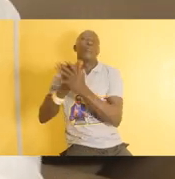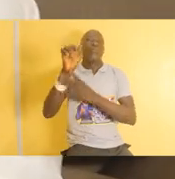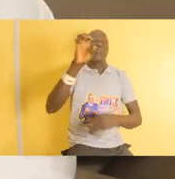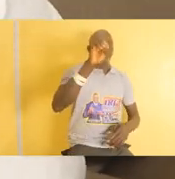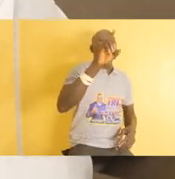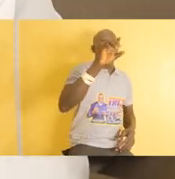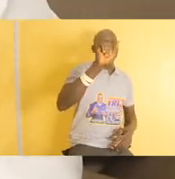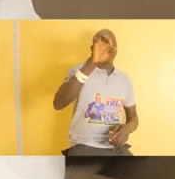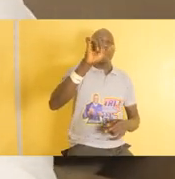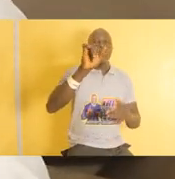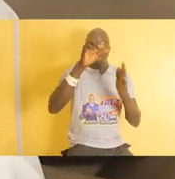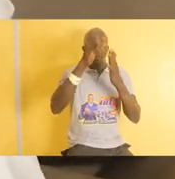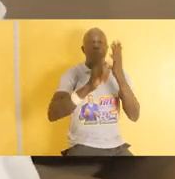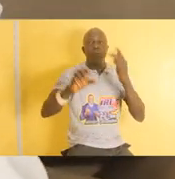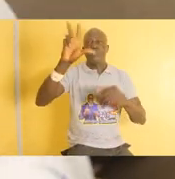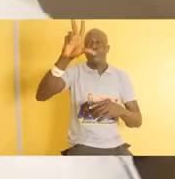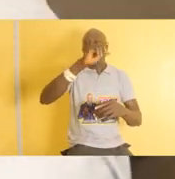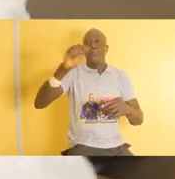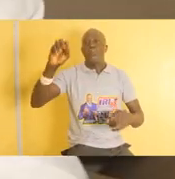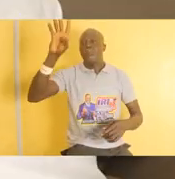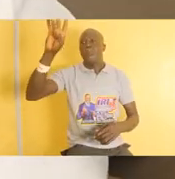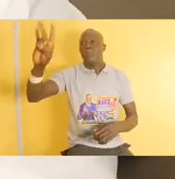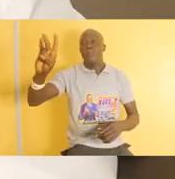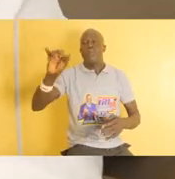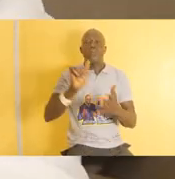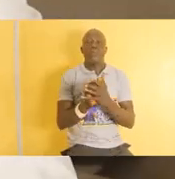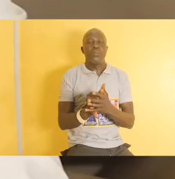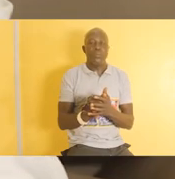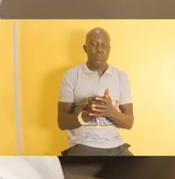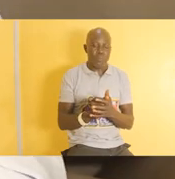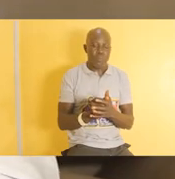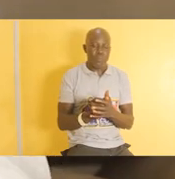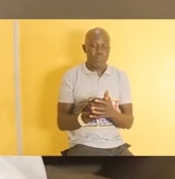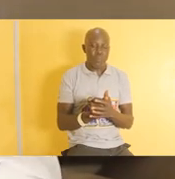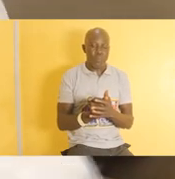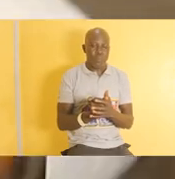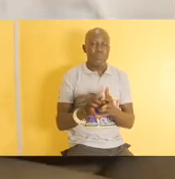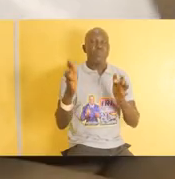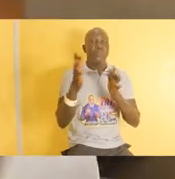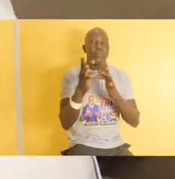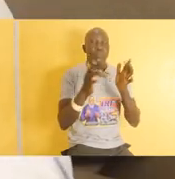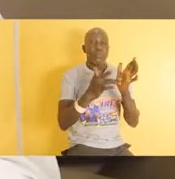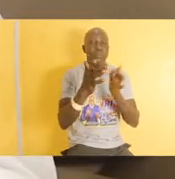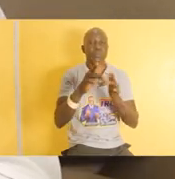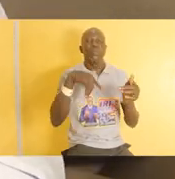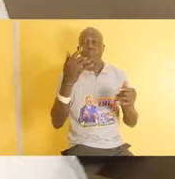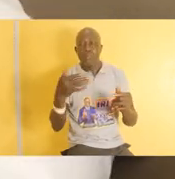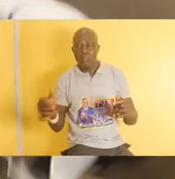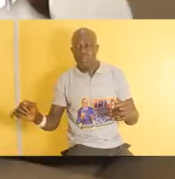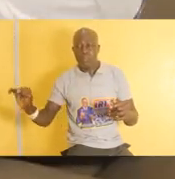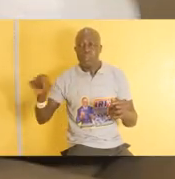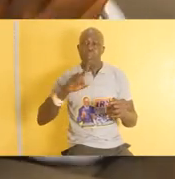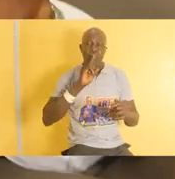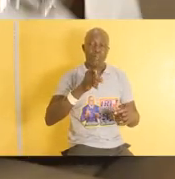Exodus. Exodus. Ori keta. Chapter 3. Ese keje. Verse 7. E ba make away. Oluwa si wipe. Big Ben we pay. The Bible says. Ni